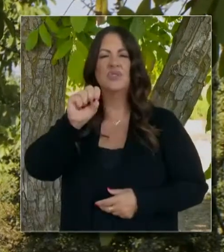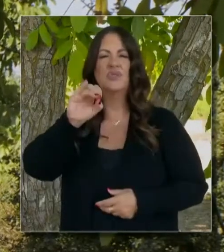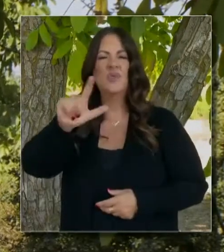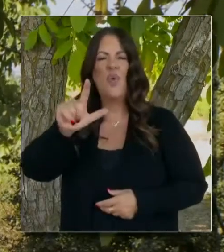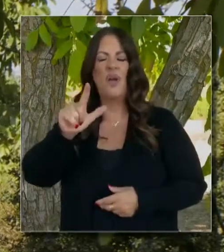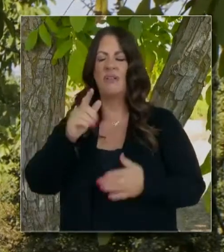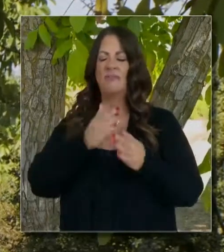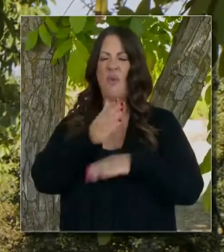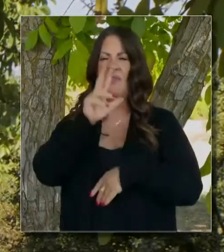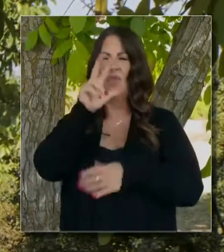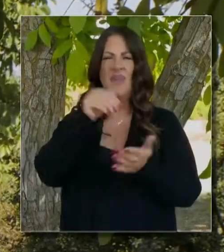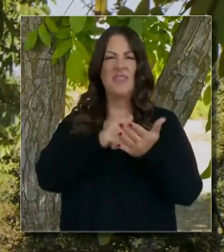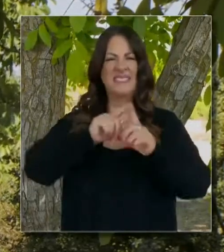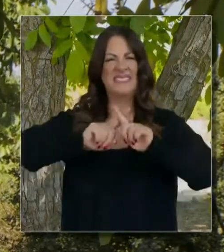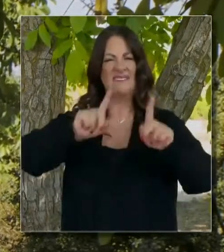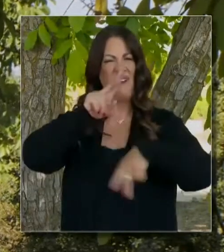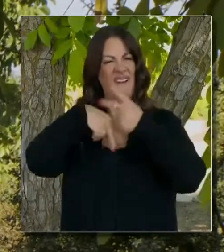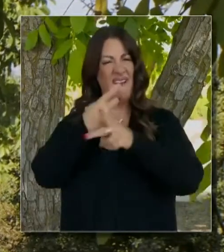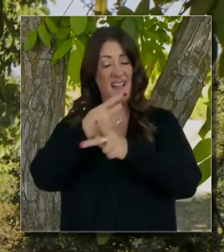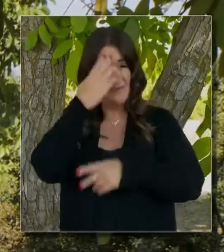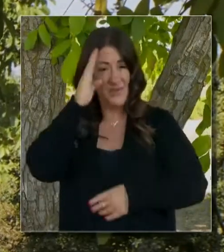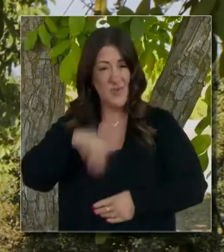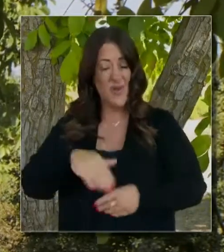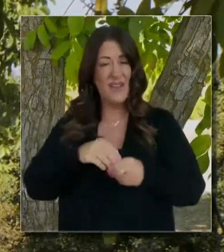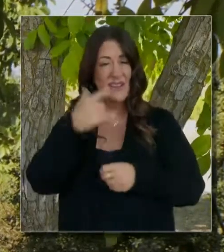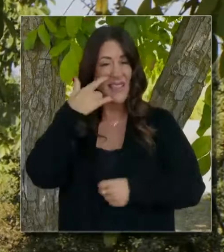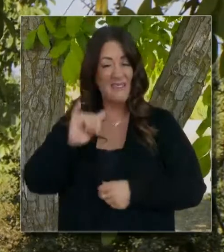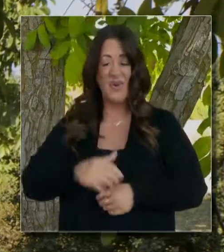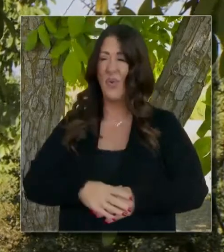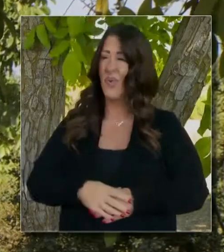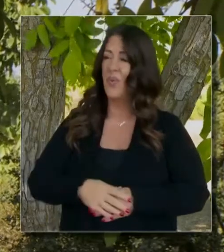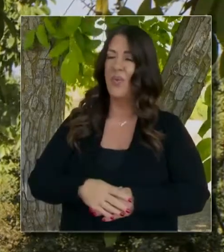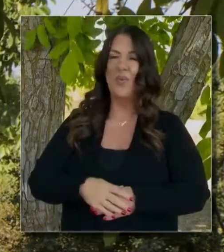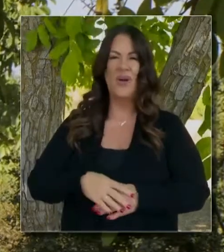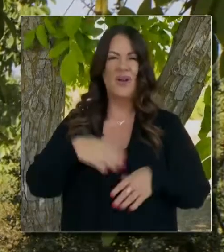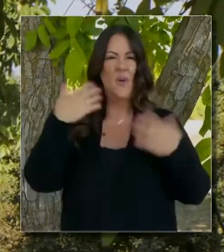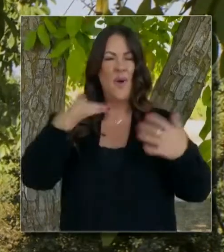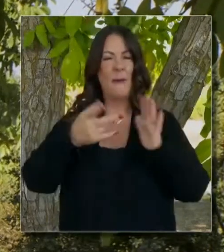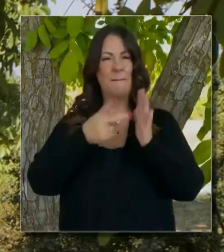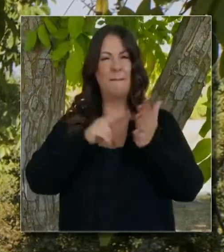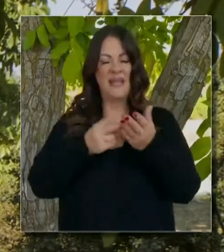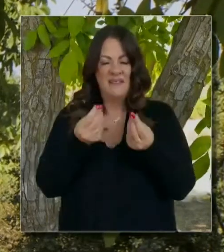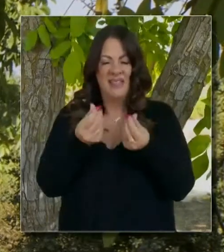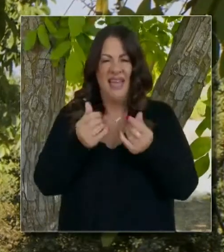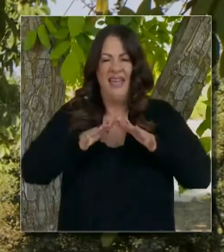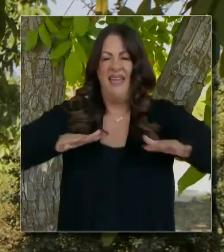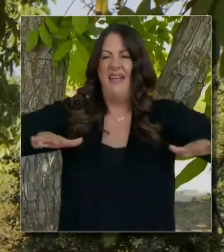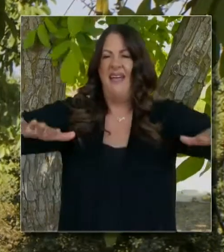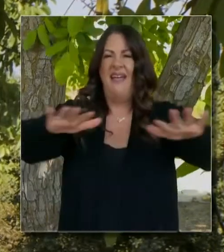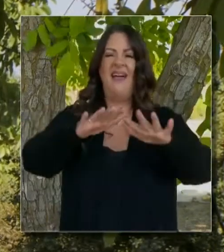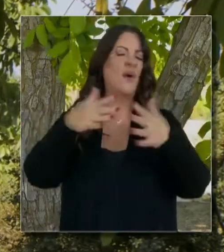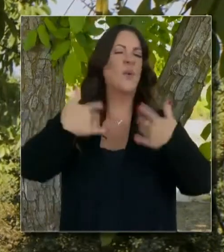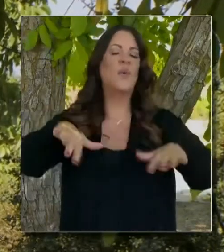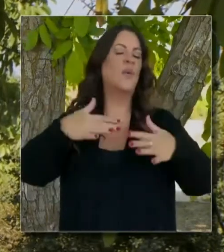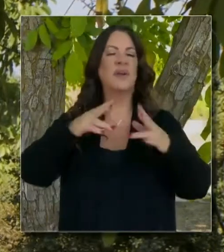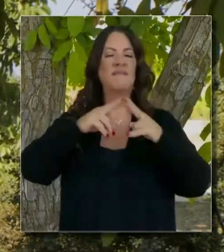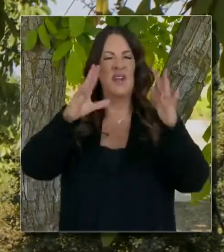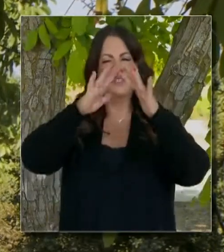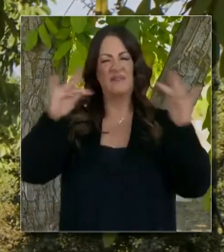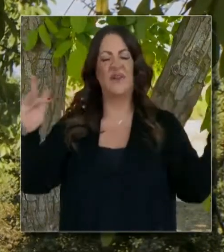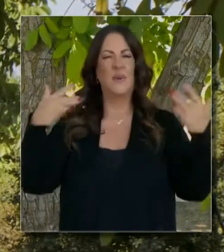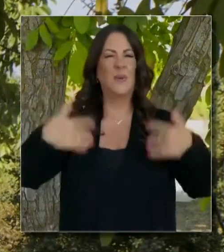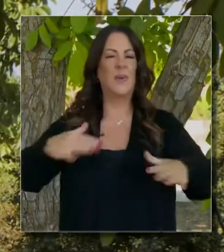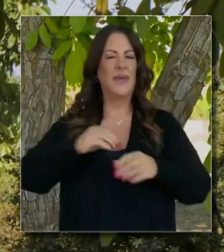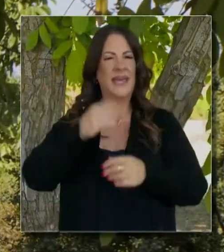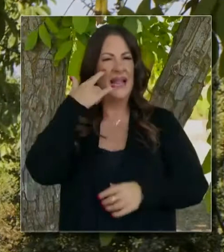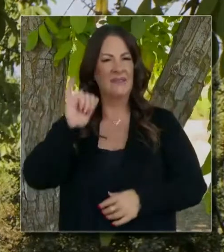3,000 different soil types. The remarkable biodiversity that exists and persists here in the state of California. I